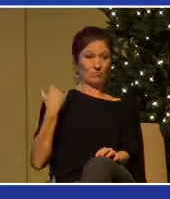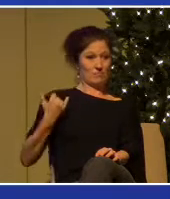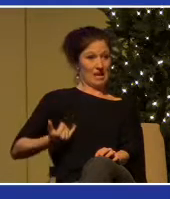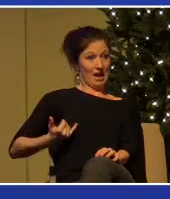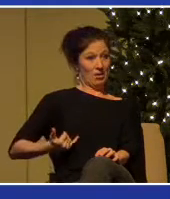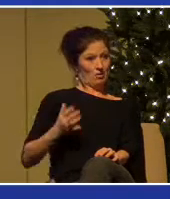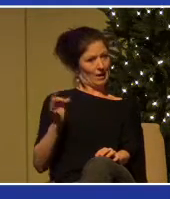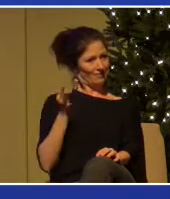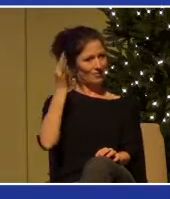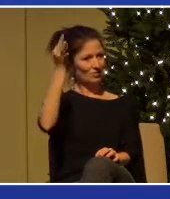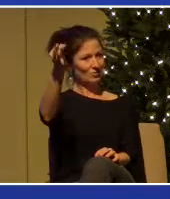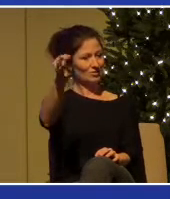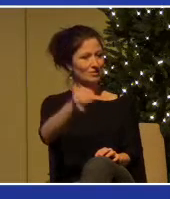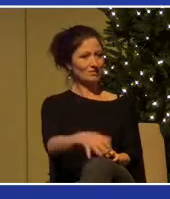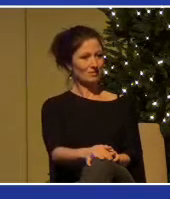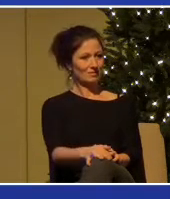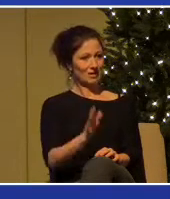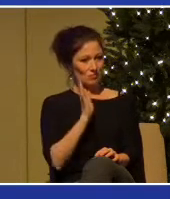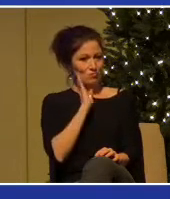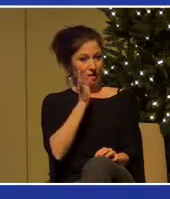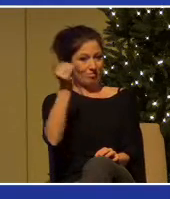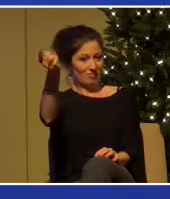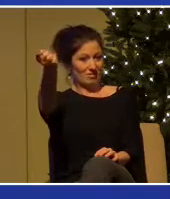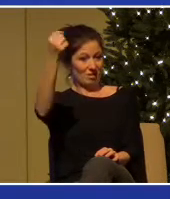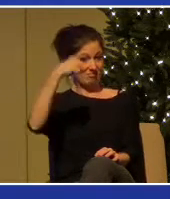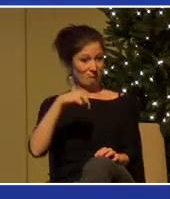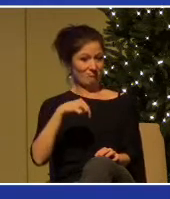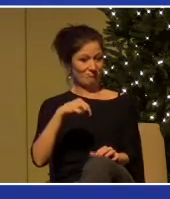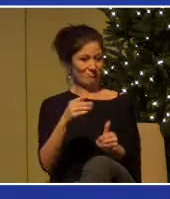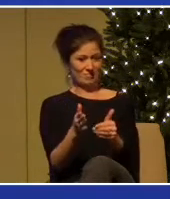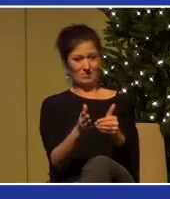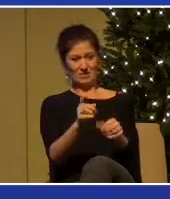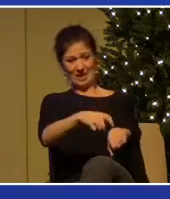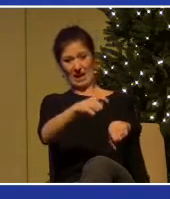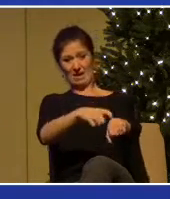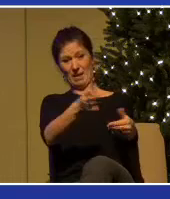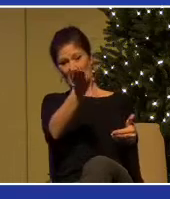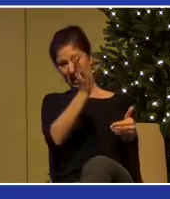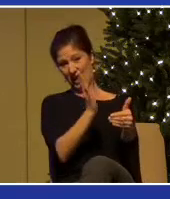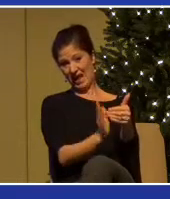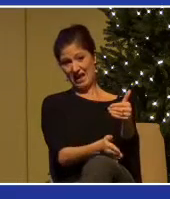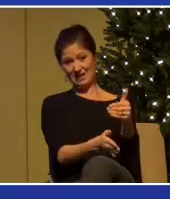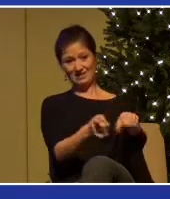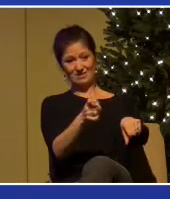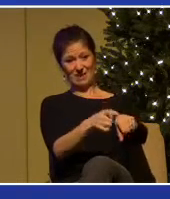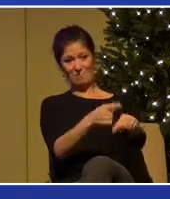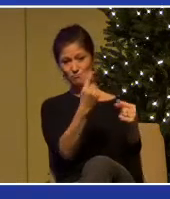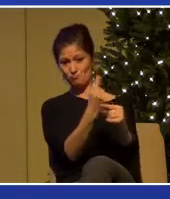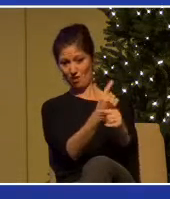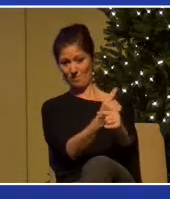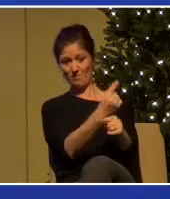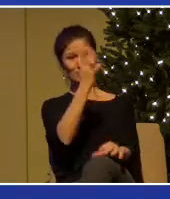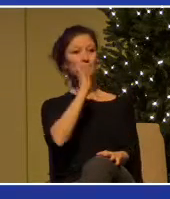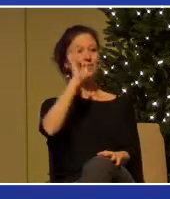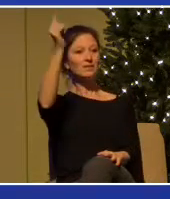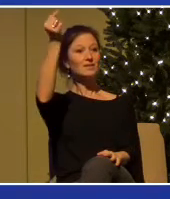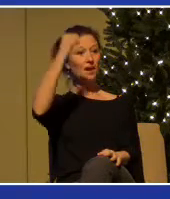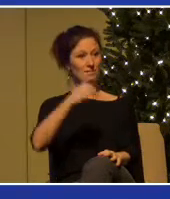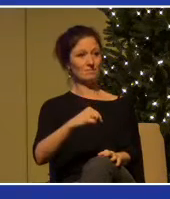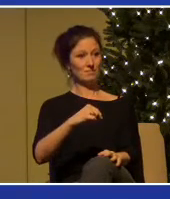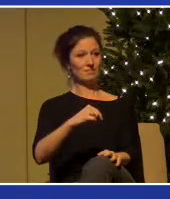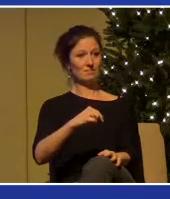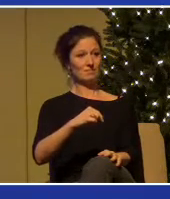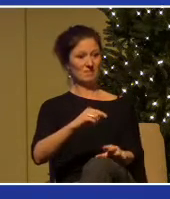will come again at the end of time, when the time is right, to fold up all this